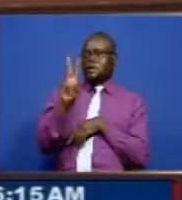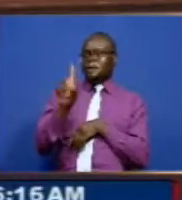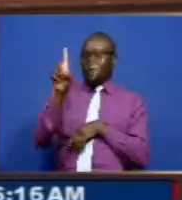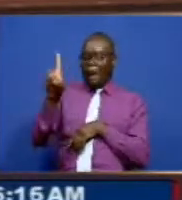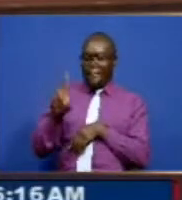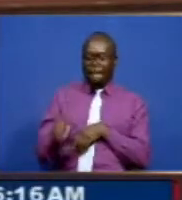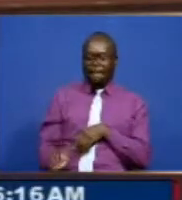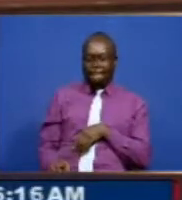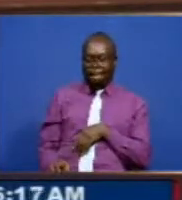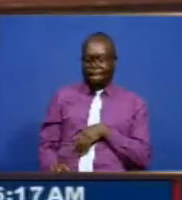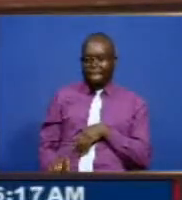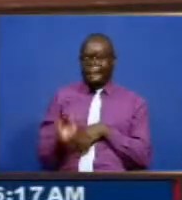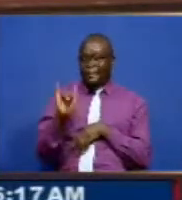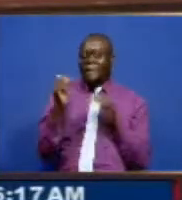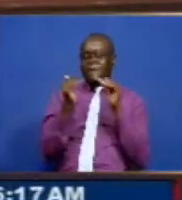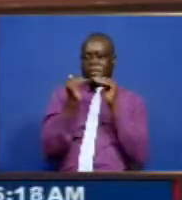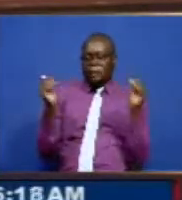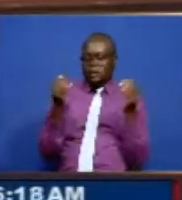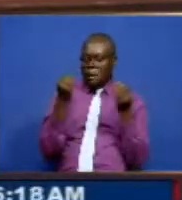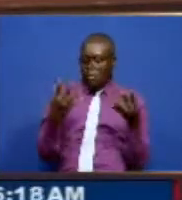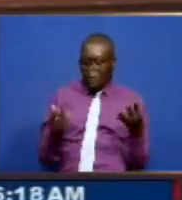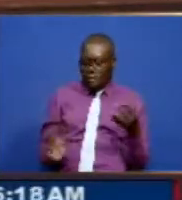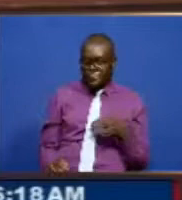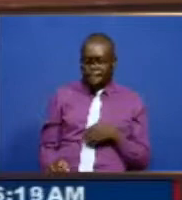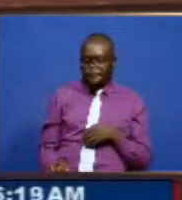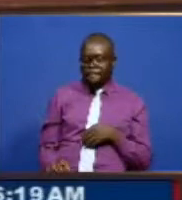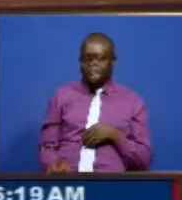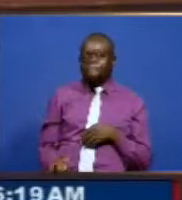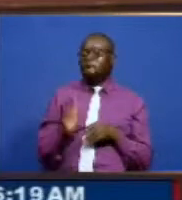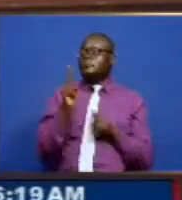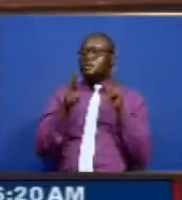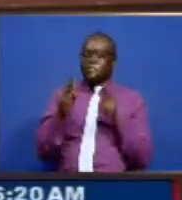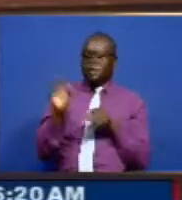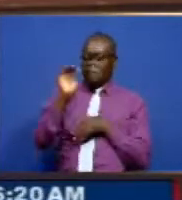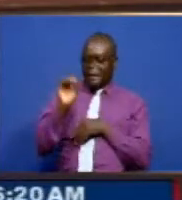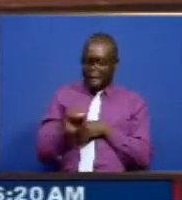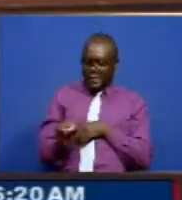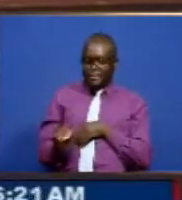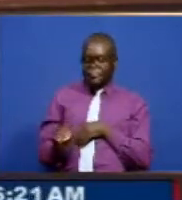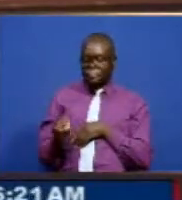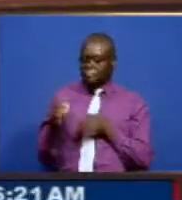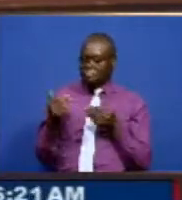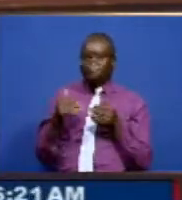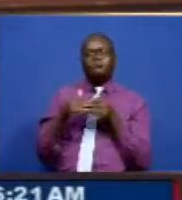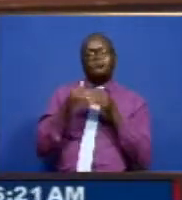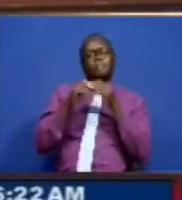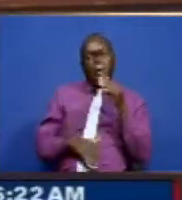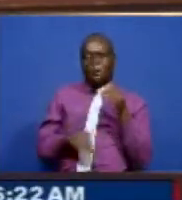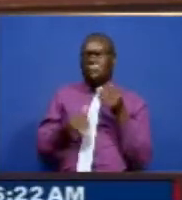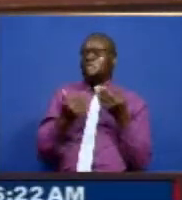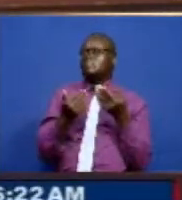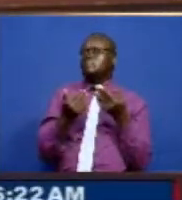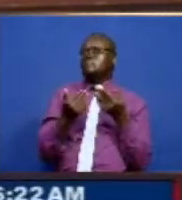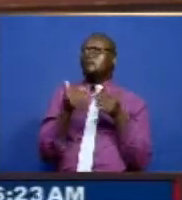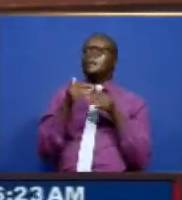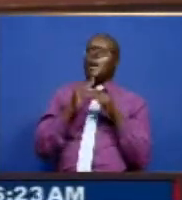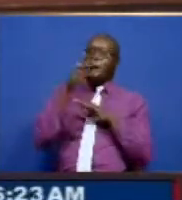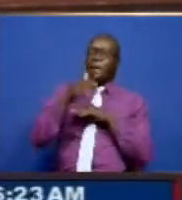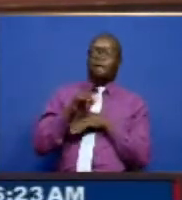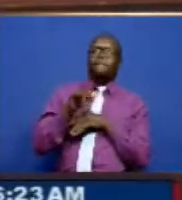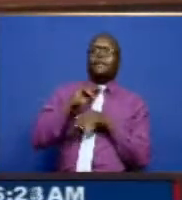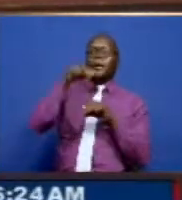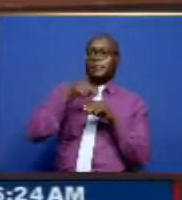2020-2021, which is equivalent of 22%, way above the national health policy requirement